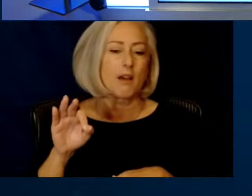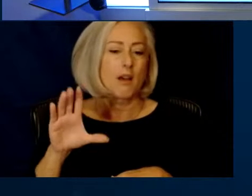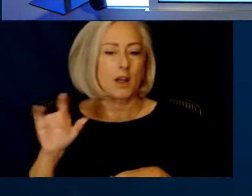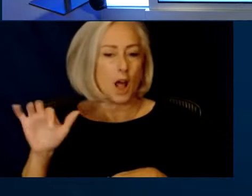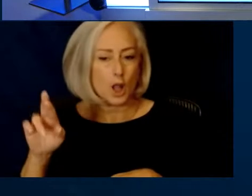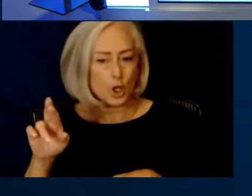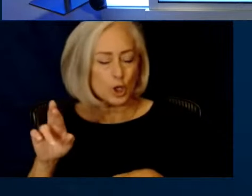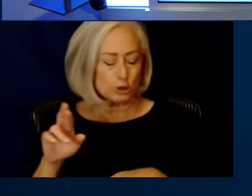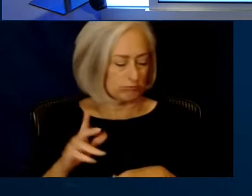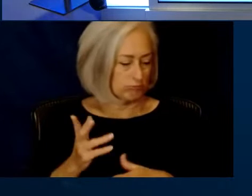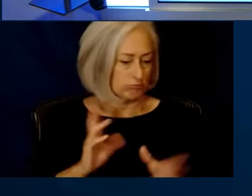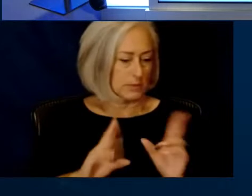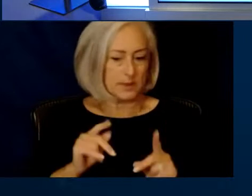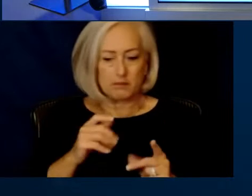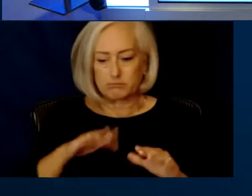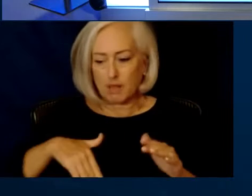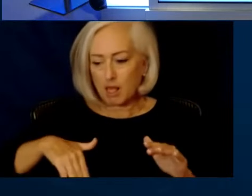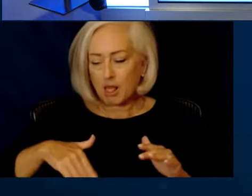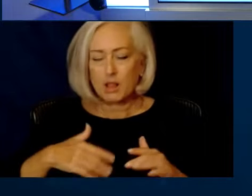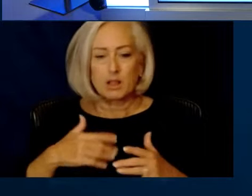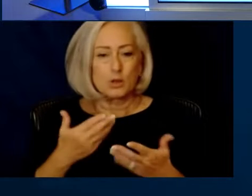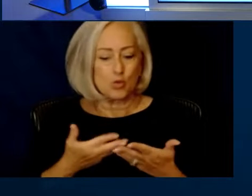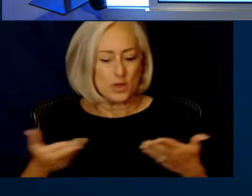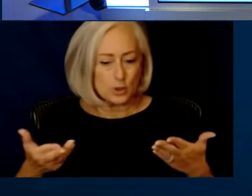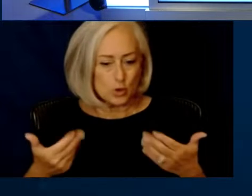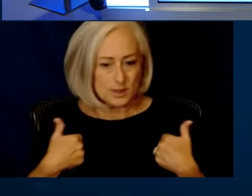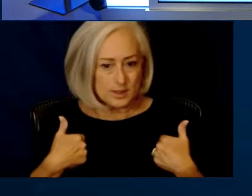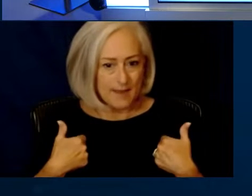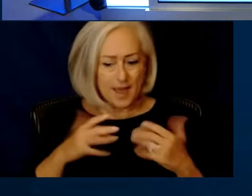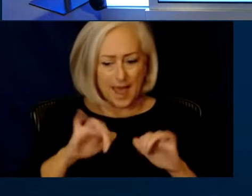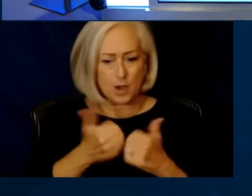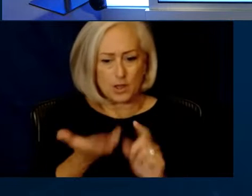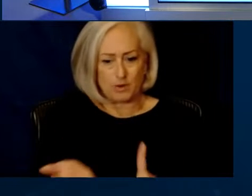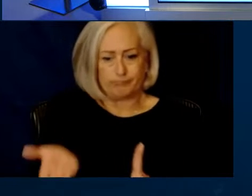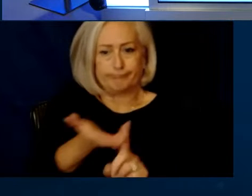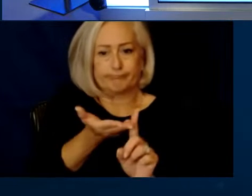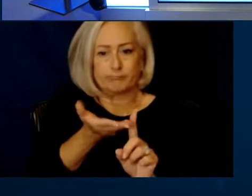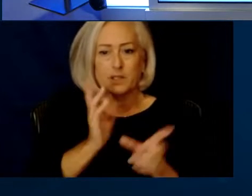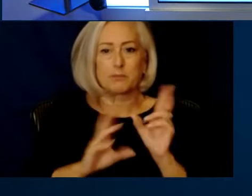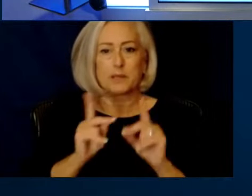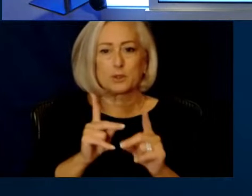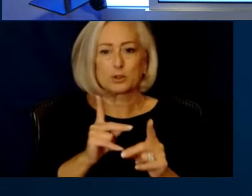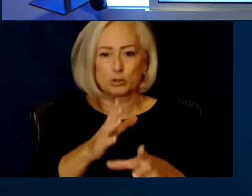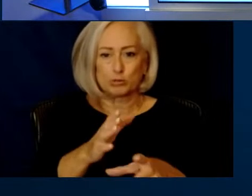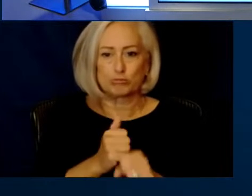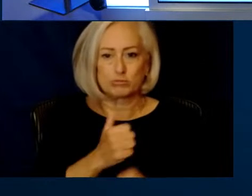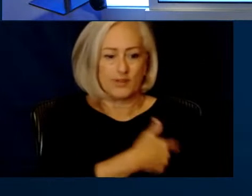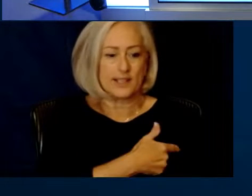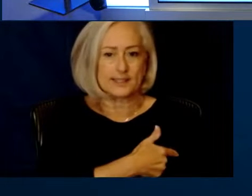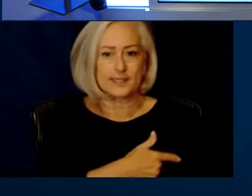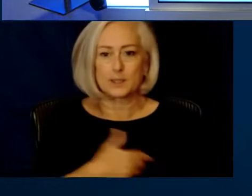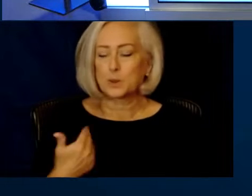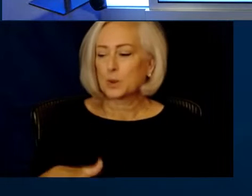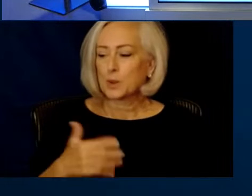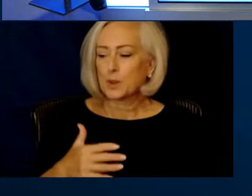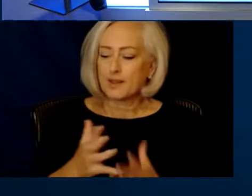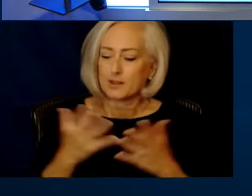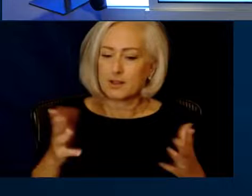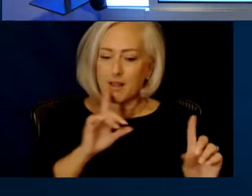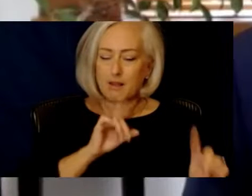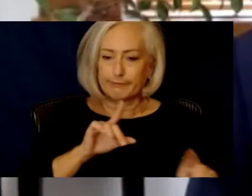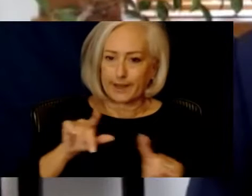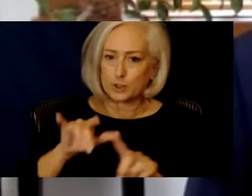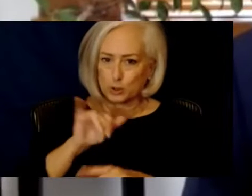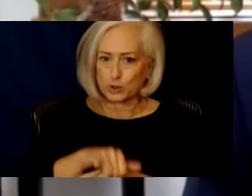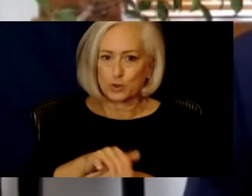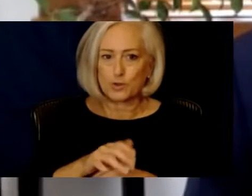to try and get people convinced to get vaccinated? Well, that's a multifaceted answer to that. I think one of the